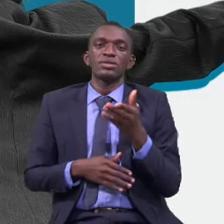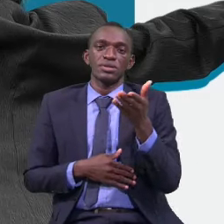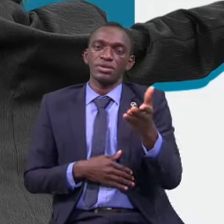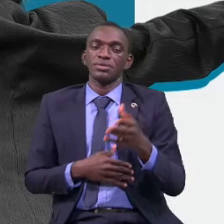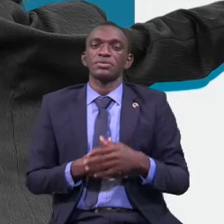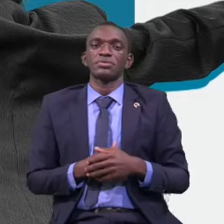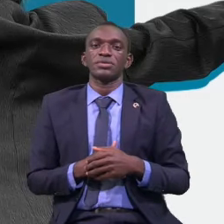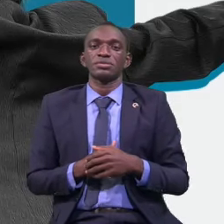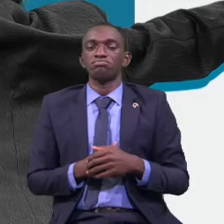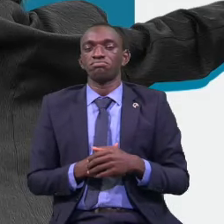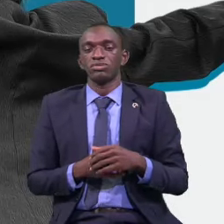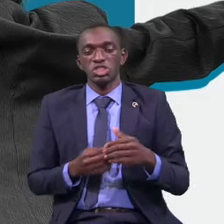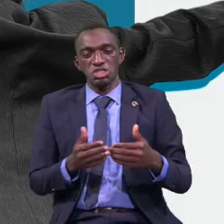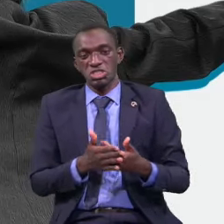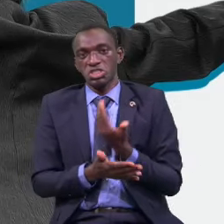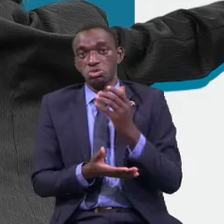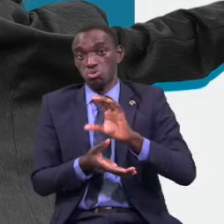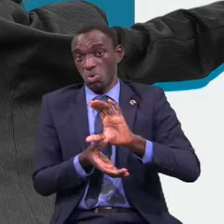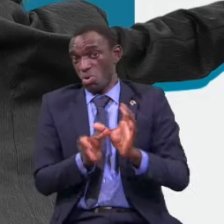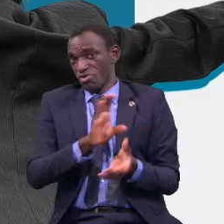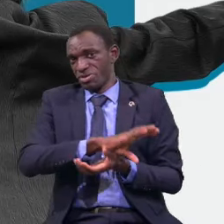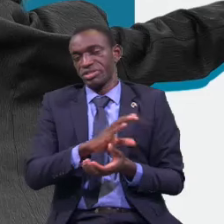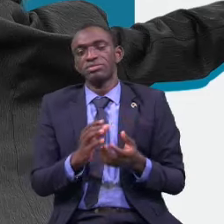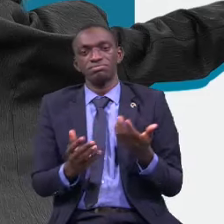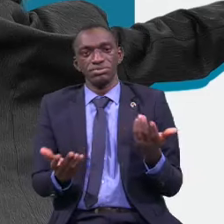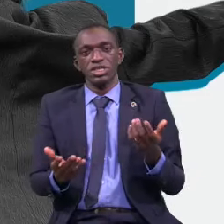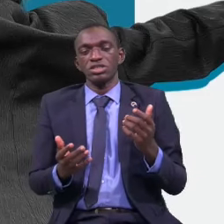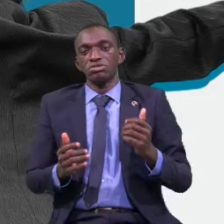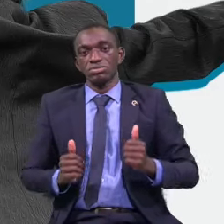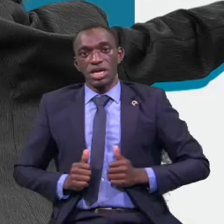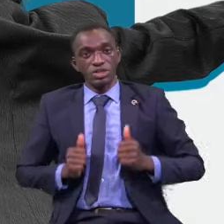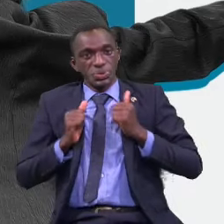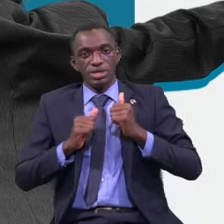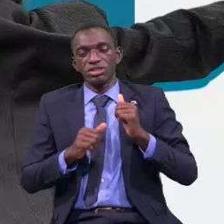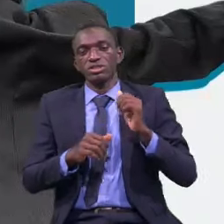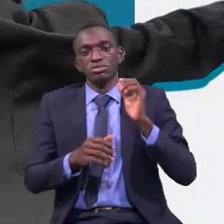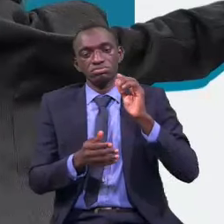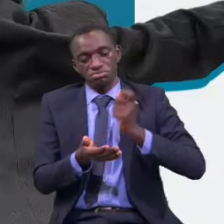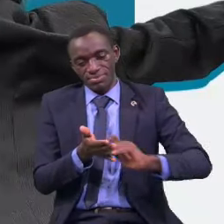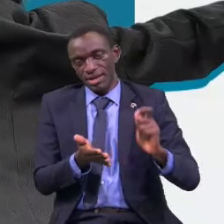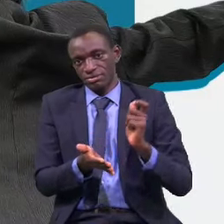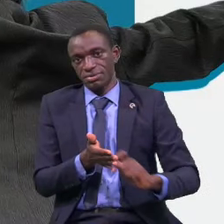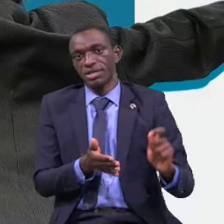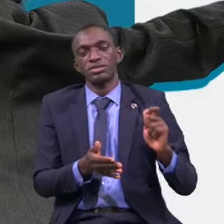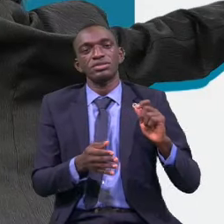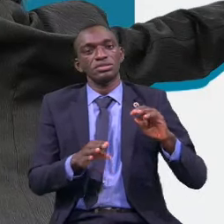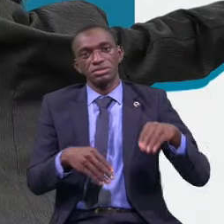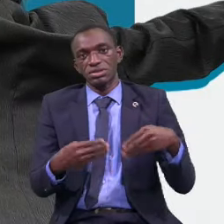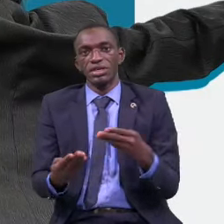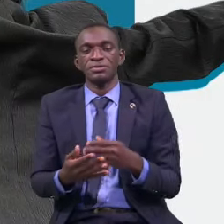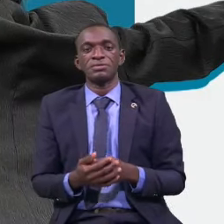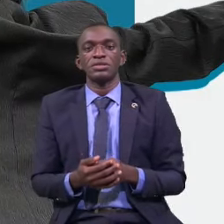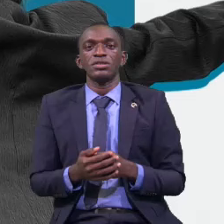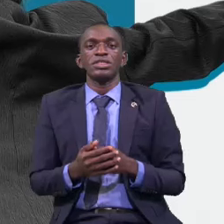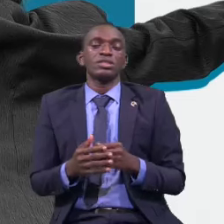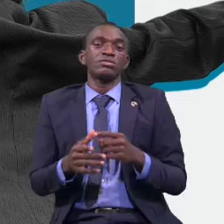are. If nobody is coming close to your place where you are standing, you can raise your hand,